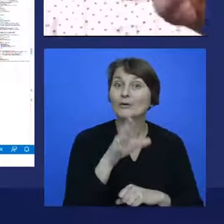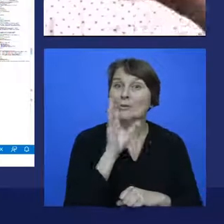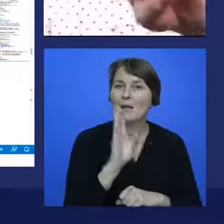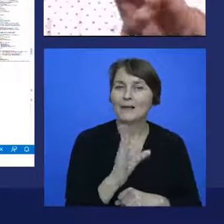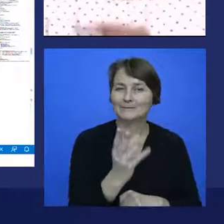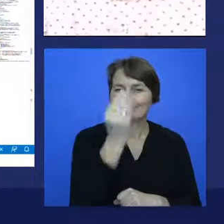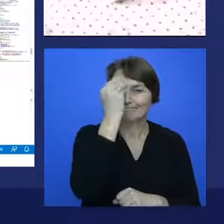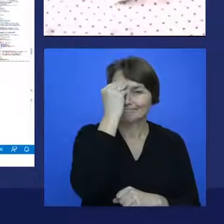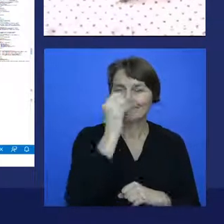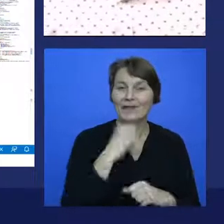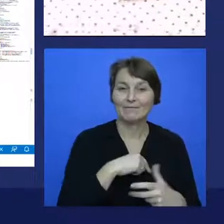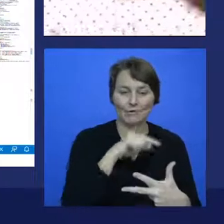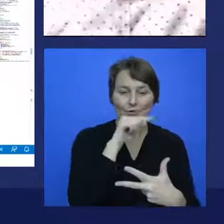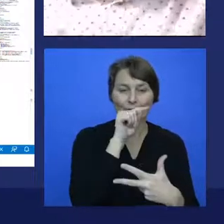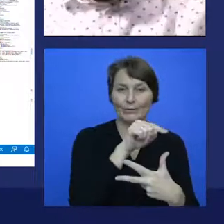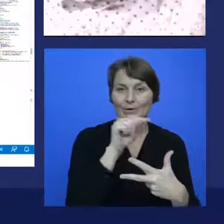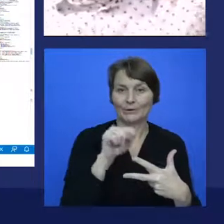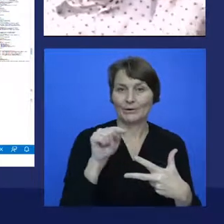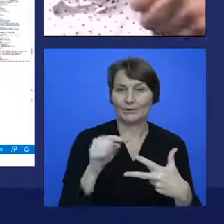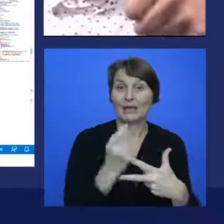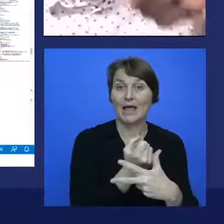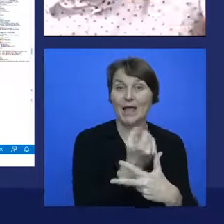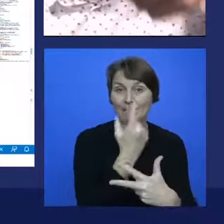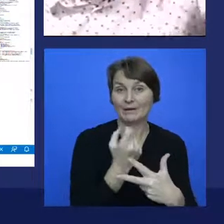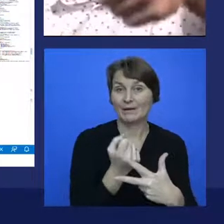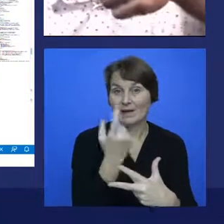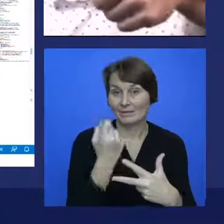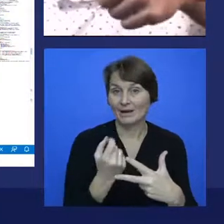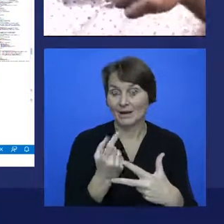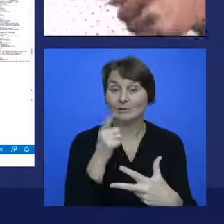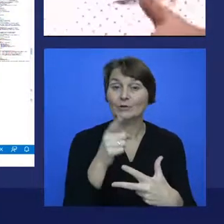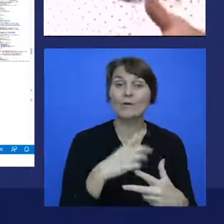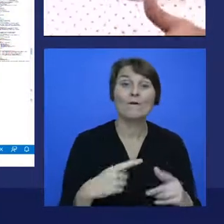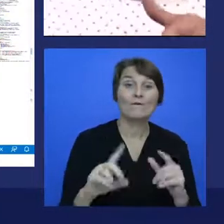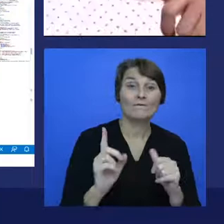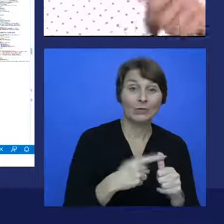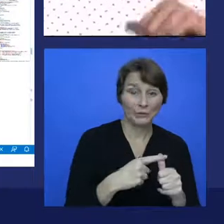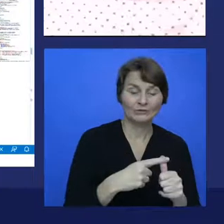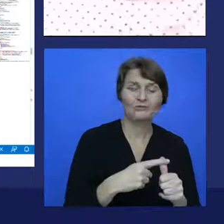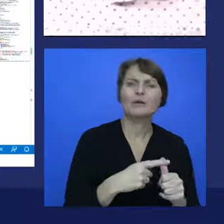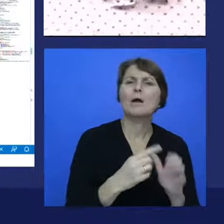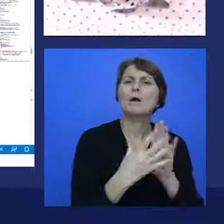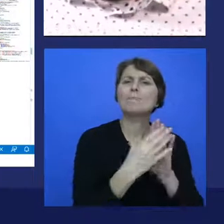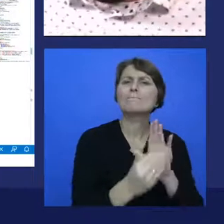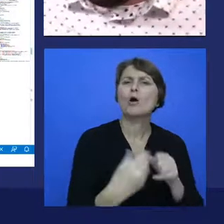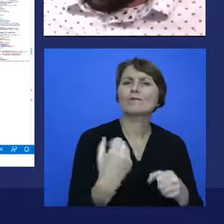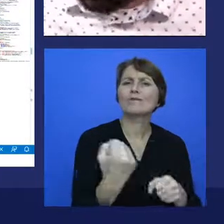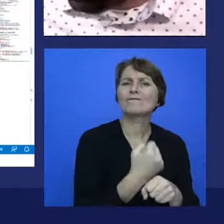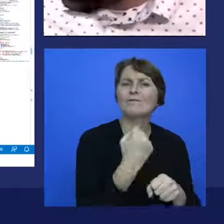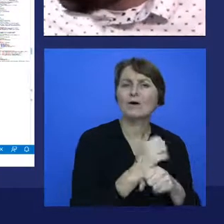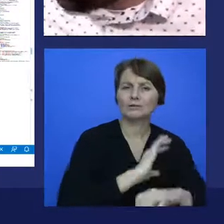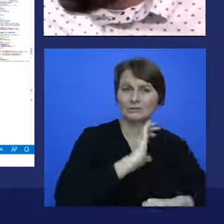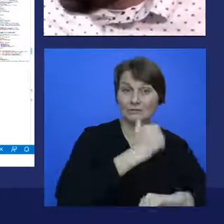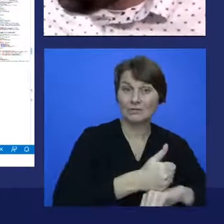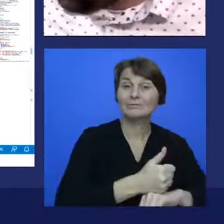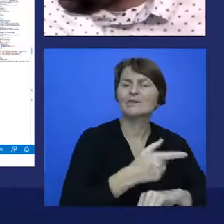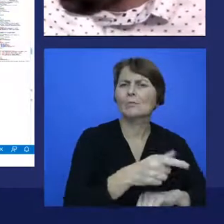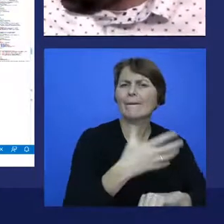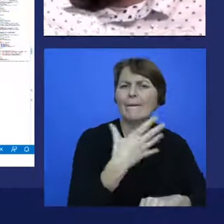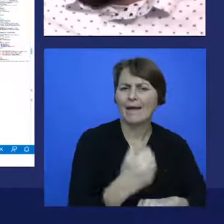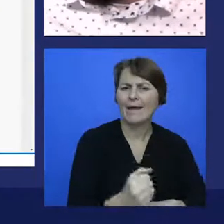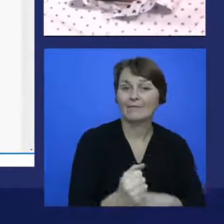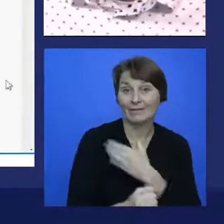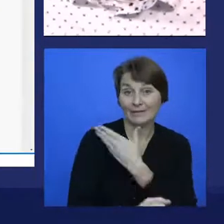there are three things that are happening. You have to construct a model function. Notice that we decided to use MobileNet, which looks like